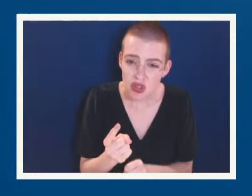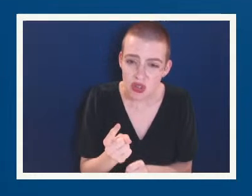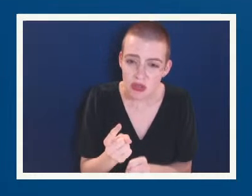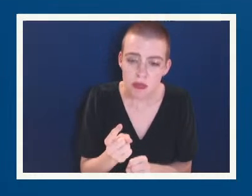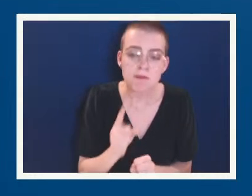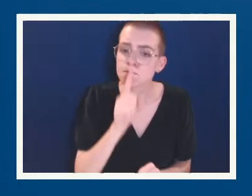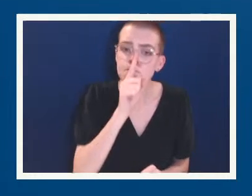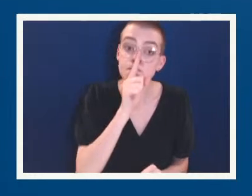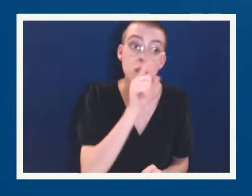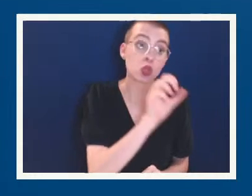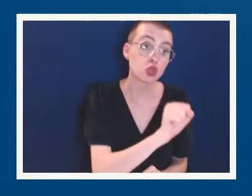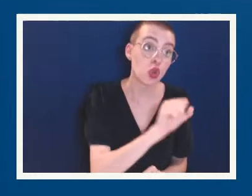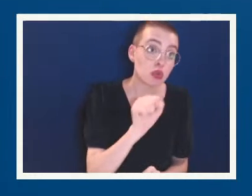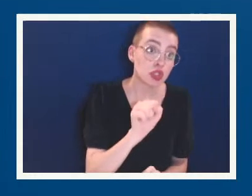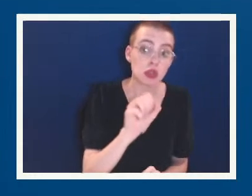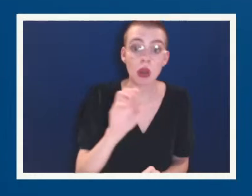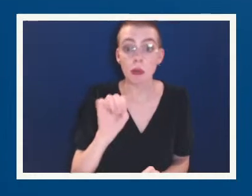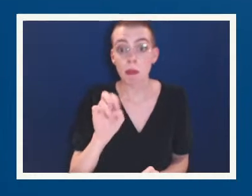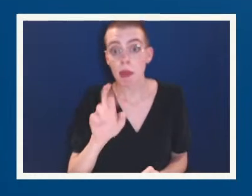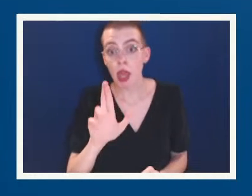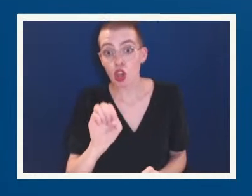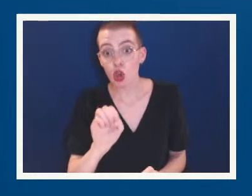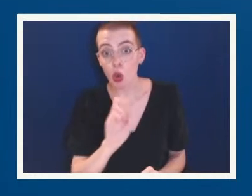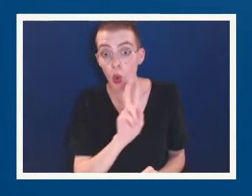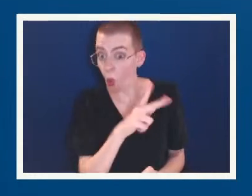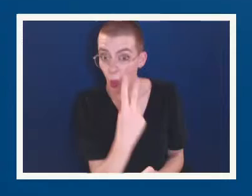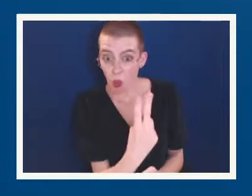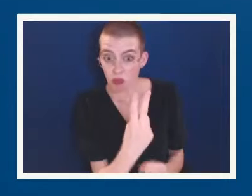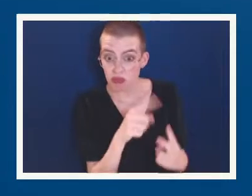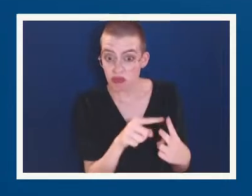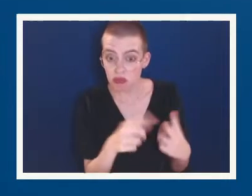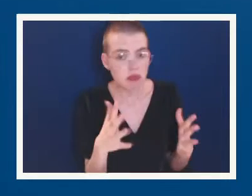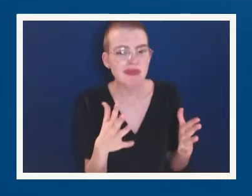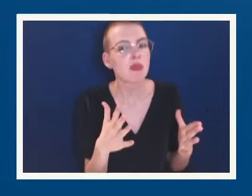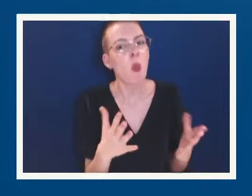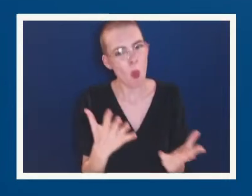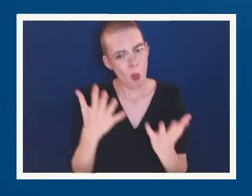and Medicare. He also wants to put veterans' benefits on the line.